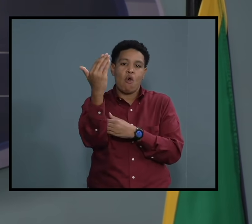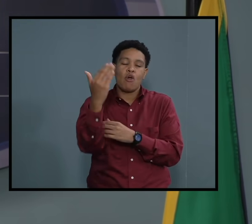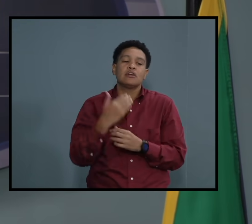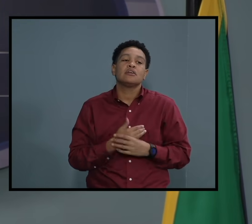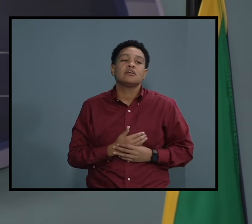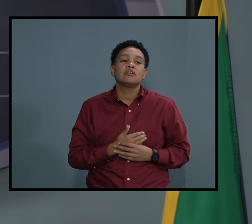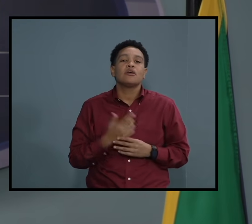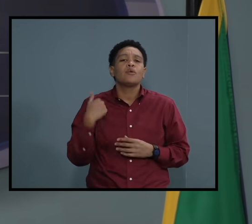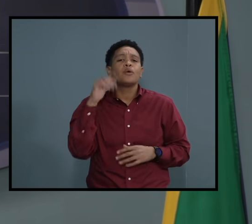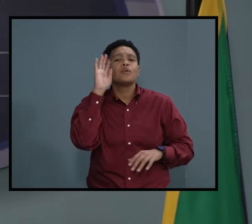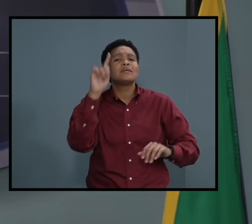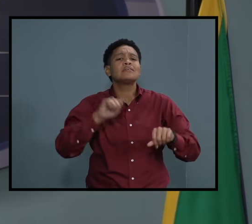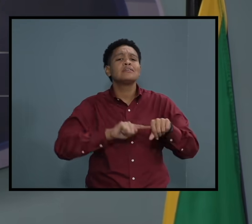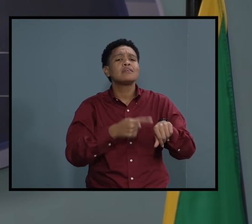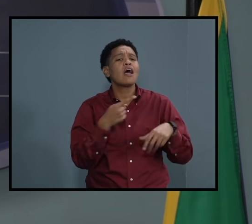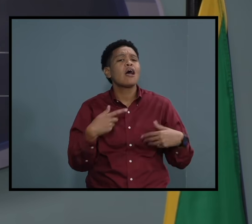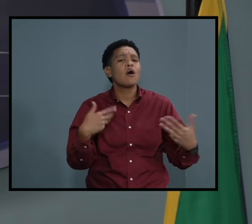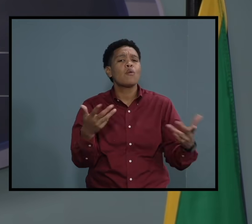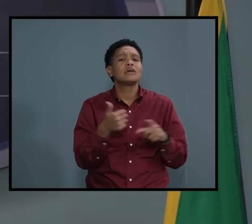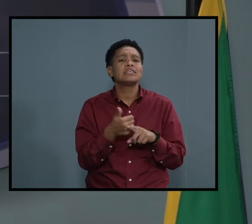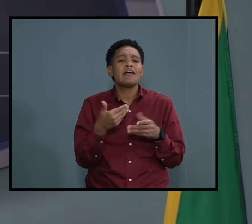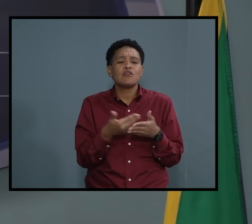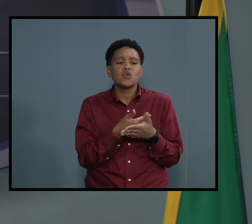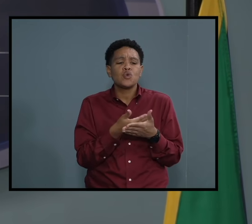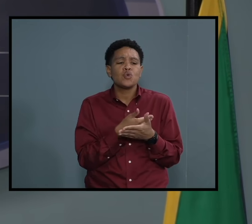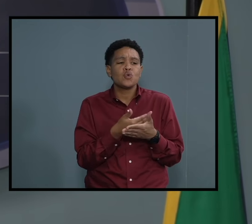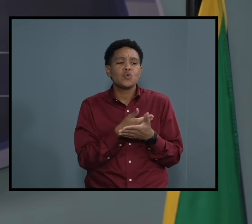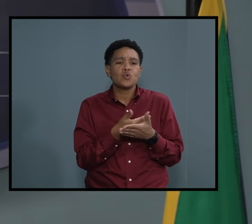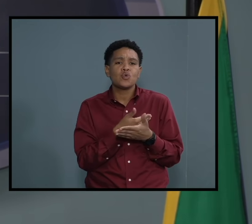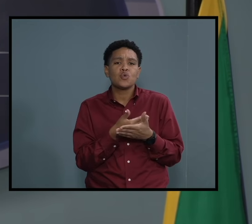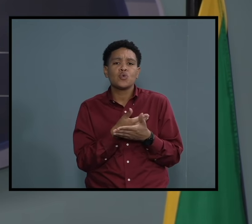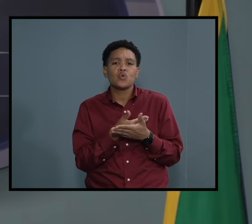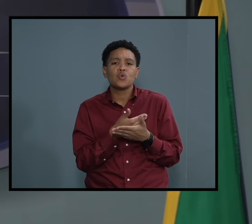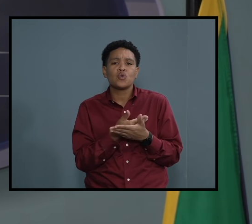when we would commence a new